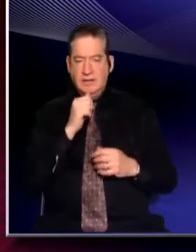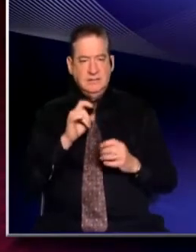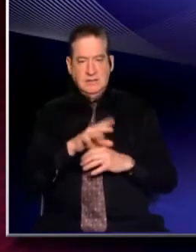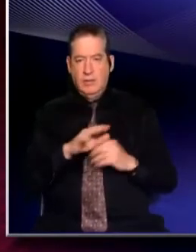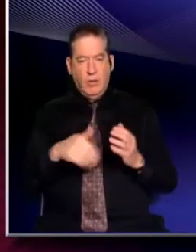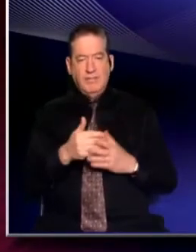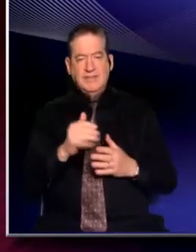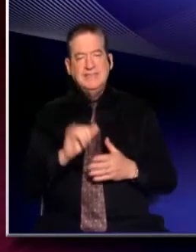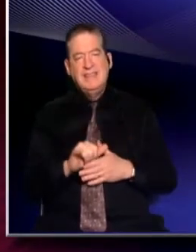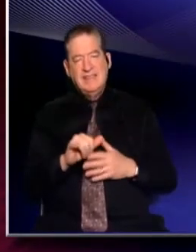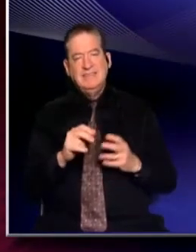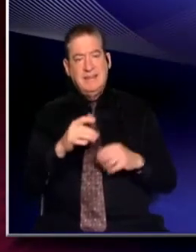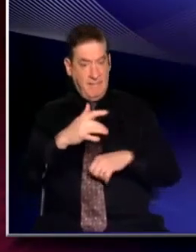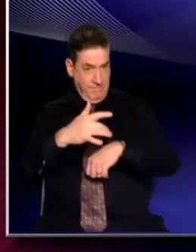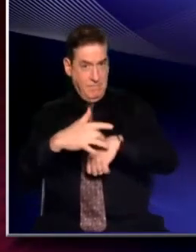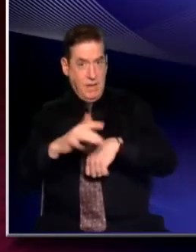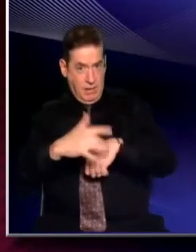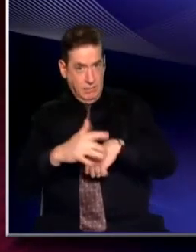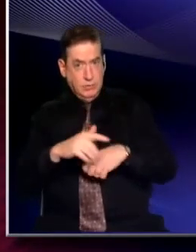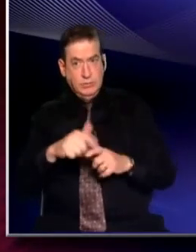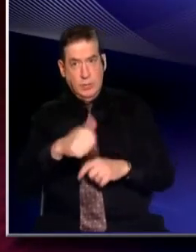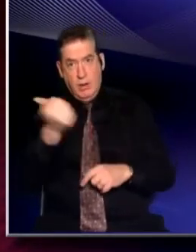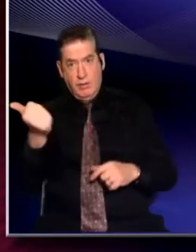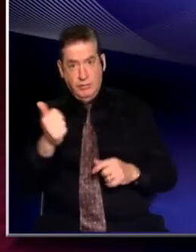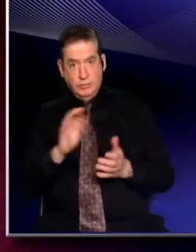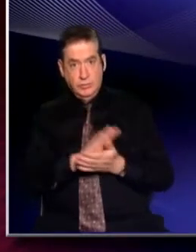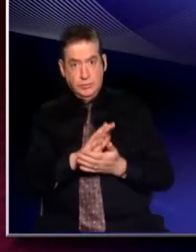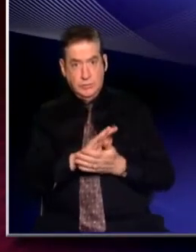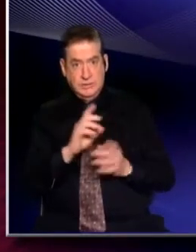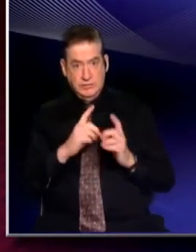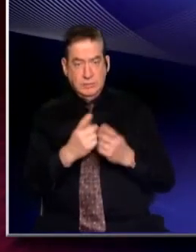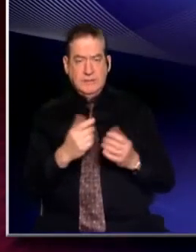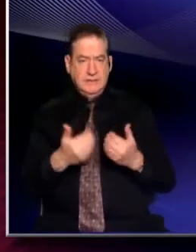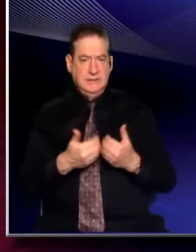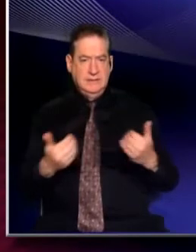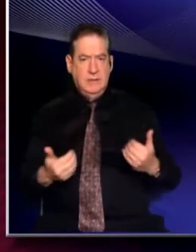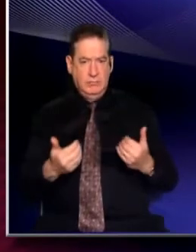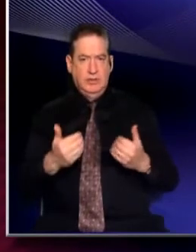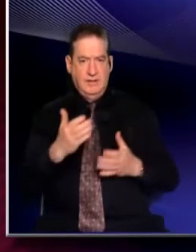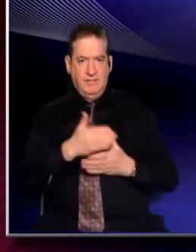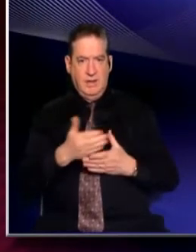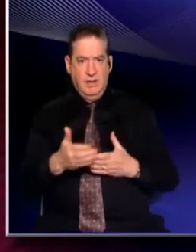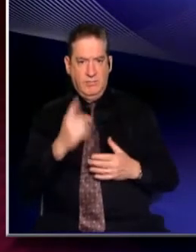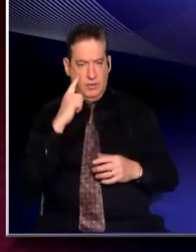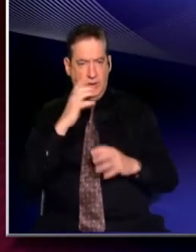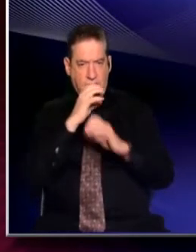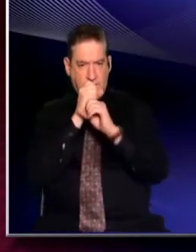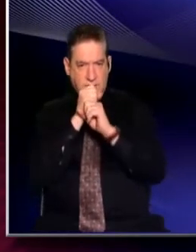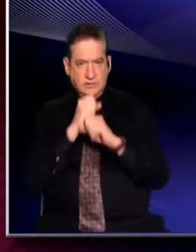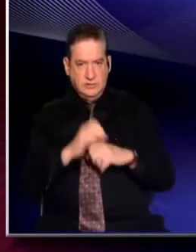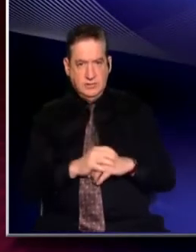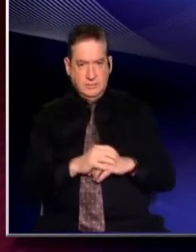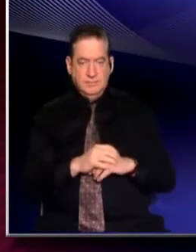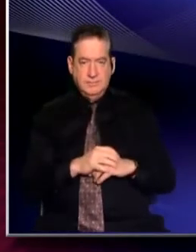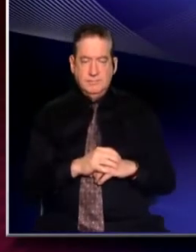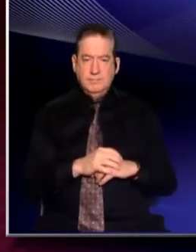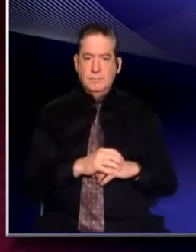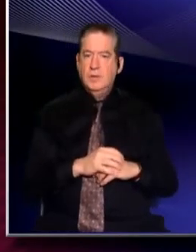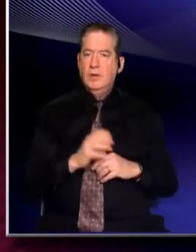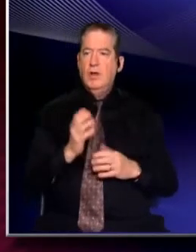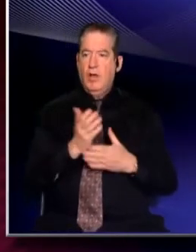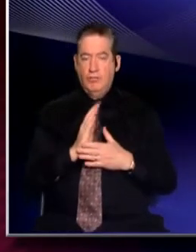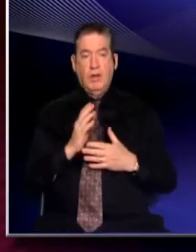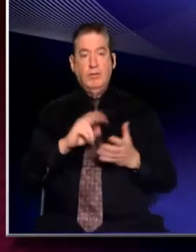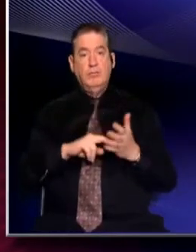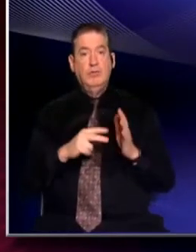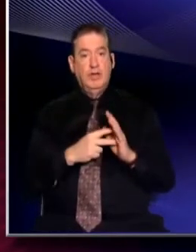kind of, it's available to the other school districts, but it's in a separate file for confidentiality. Okay. Predominantly. All right, so the